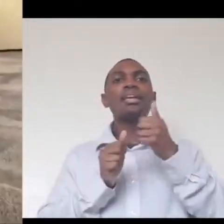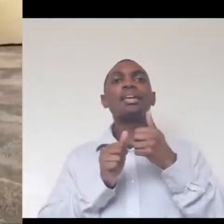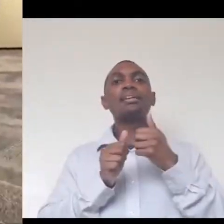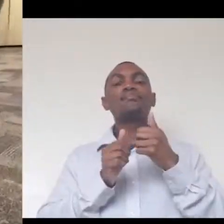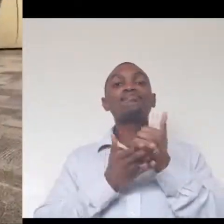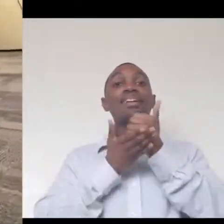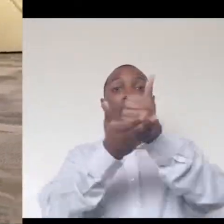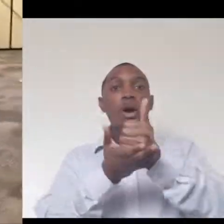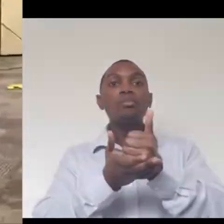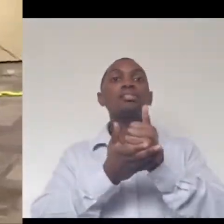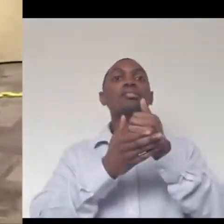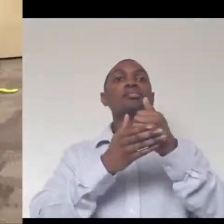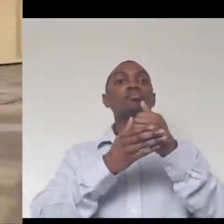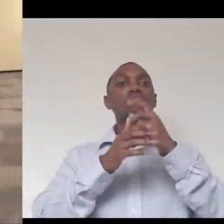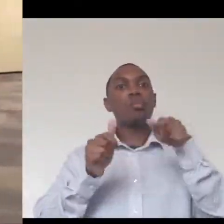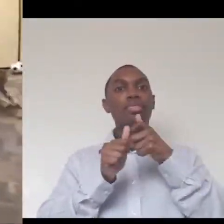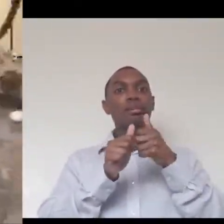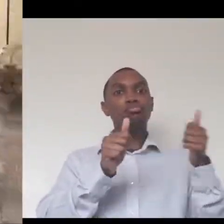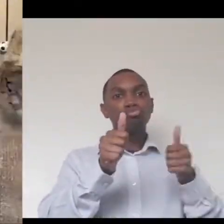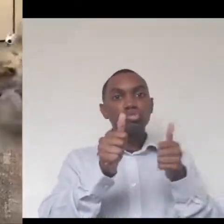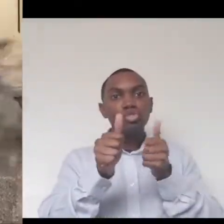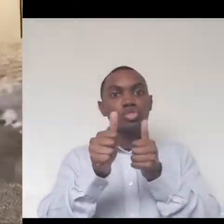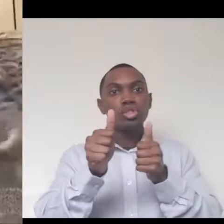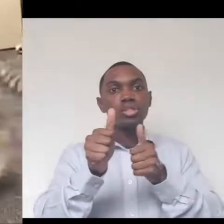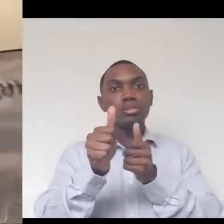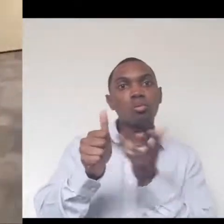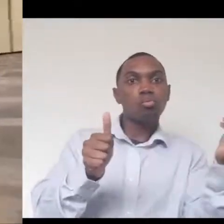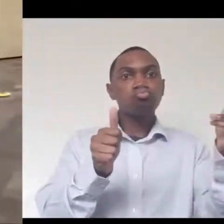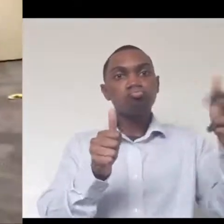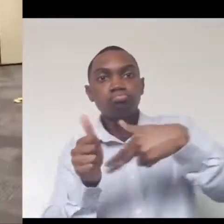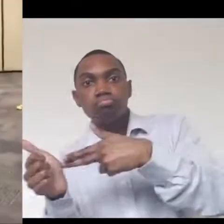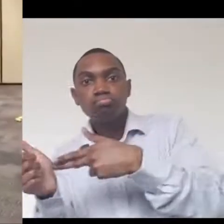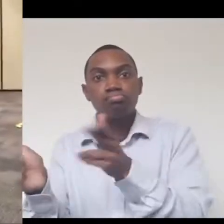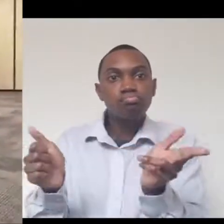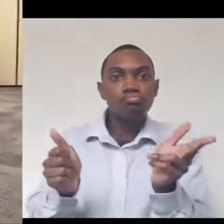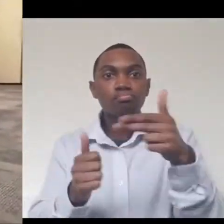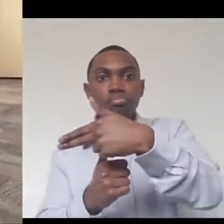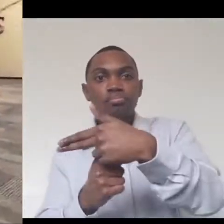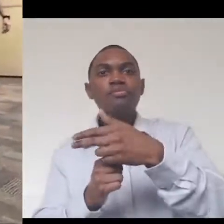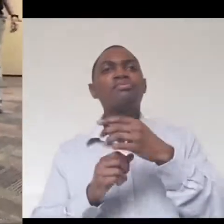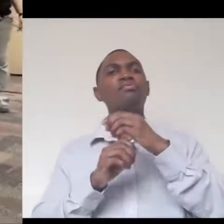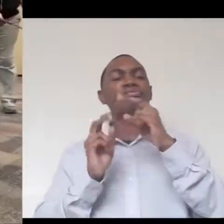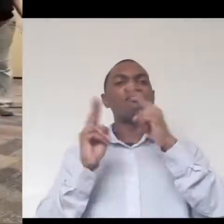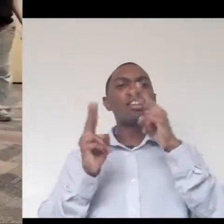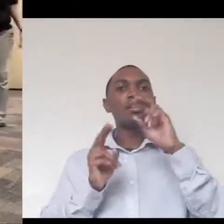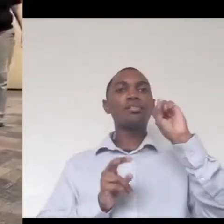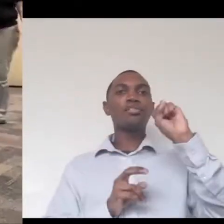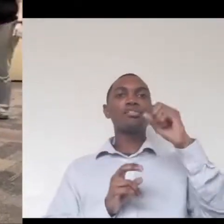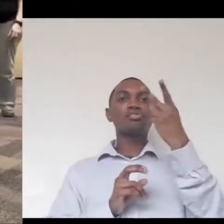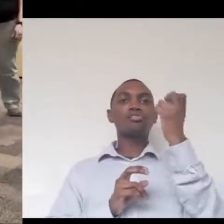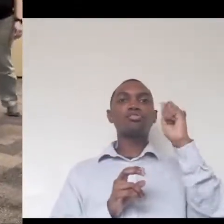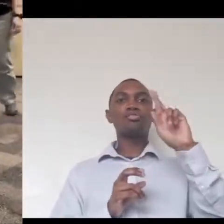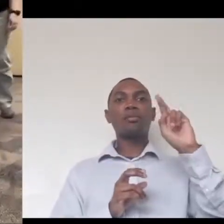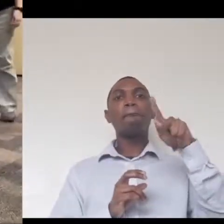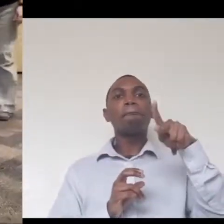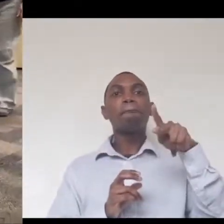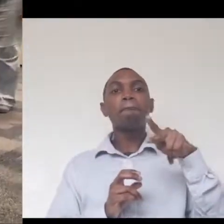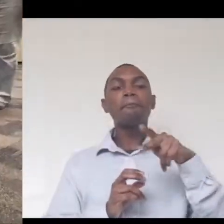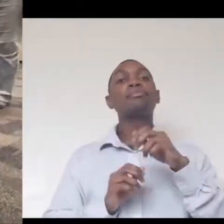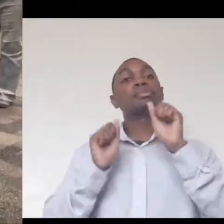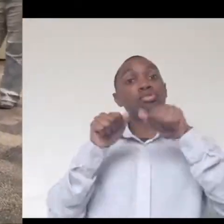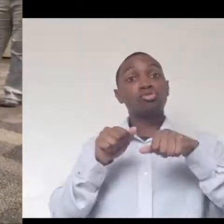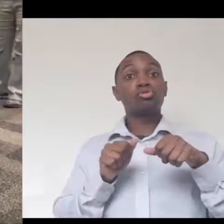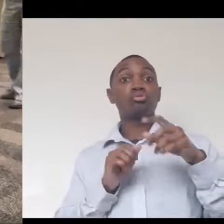when they're chasing after prey, just like she's doing right now as she's playing with Linda with that toy. She uses that